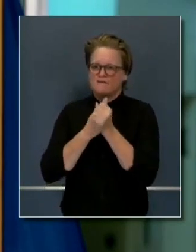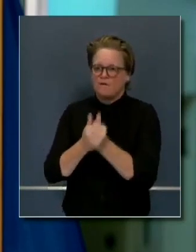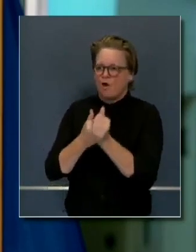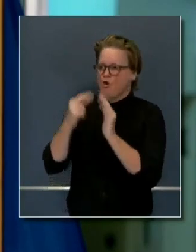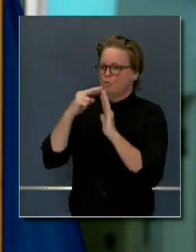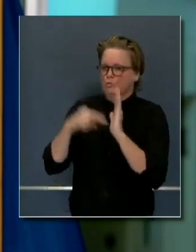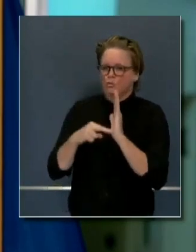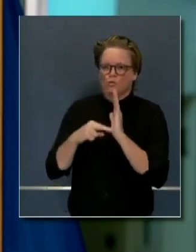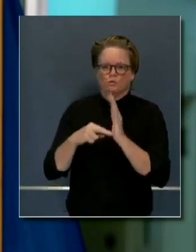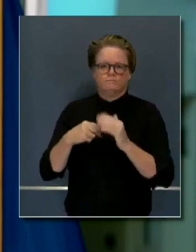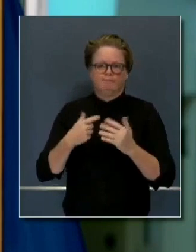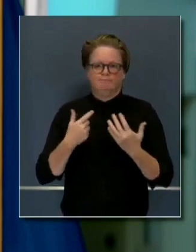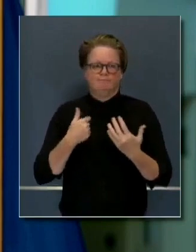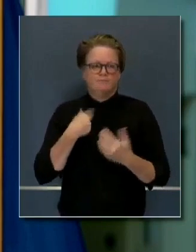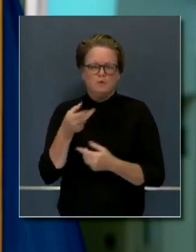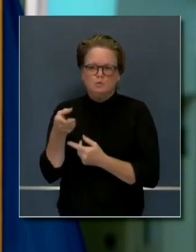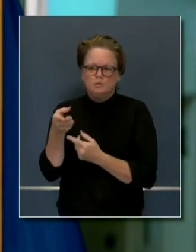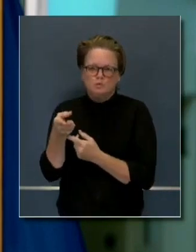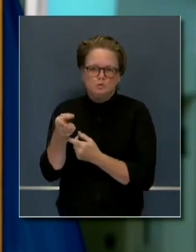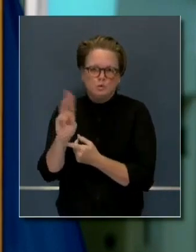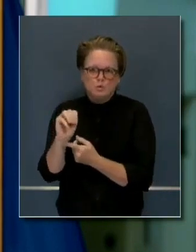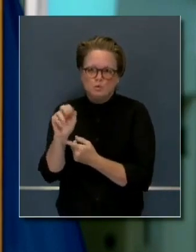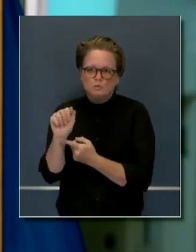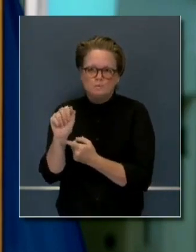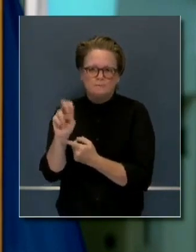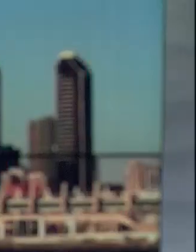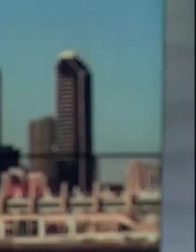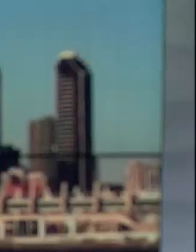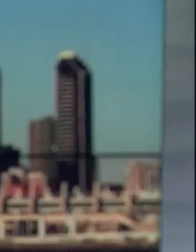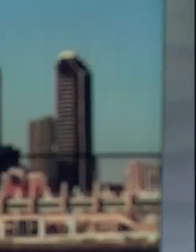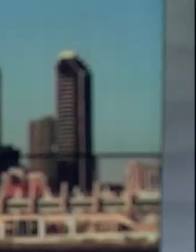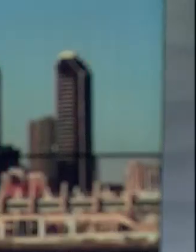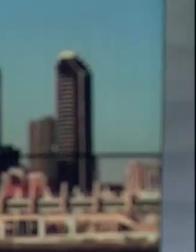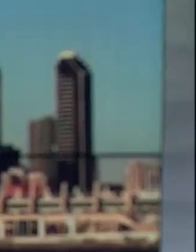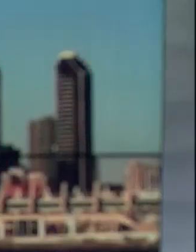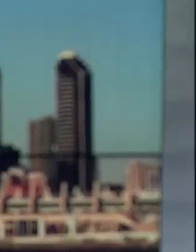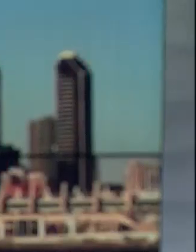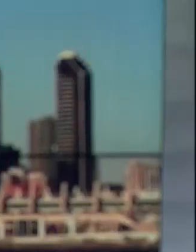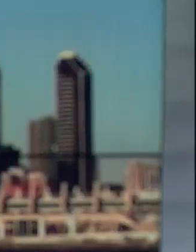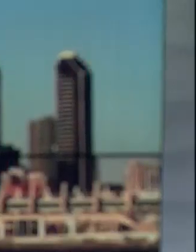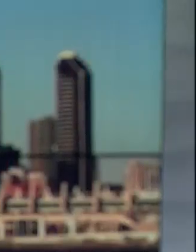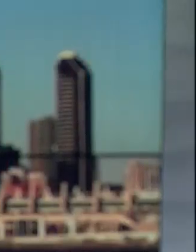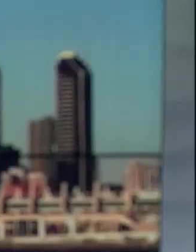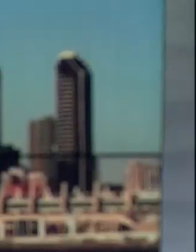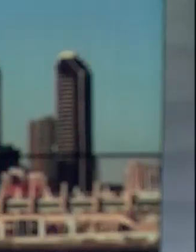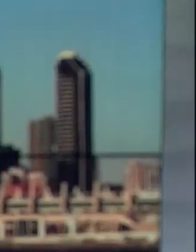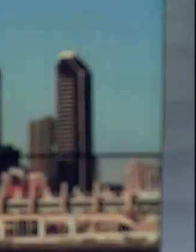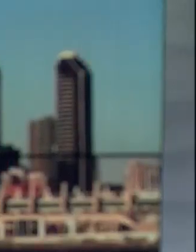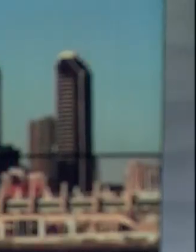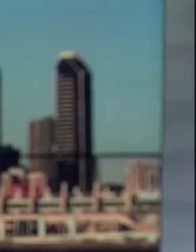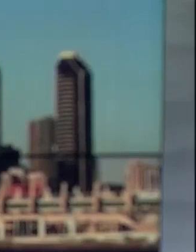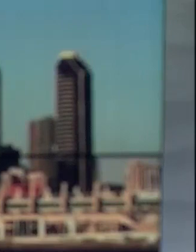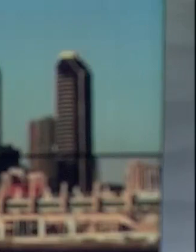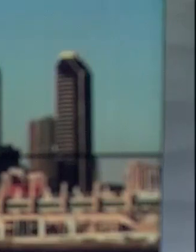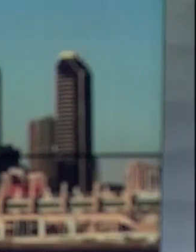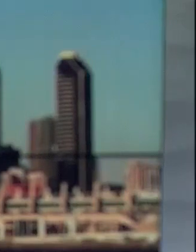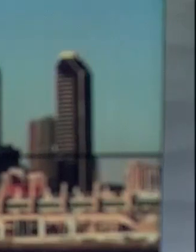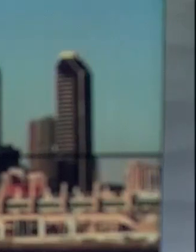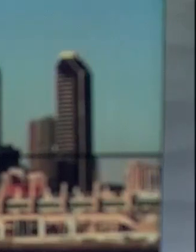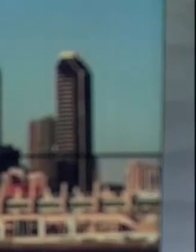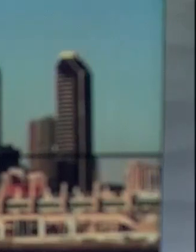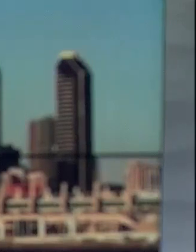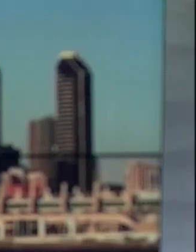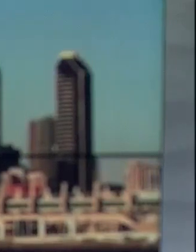short sometimes. Vanessa Van Hefti, ABC 10 News. Governor Newsom also said that all high school and youth sporting